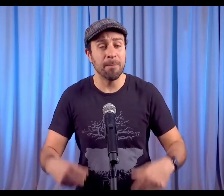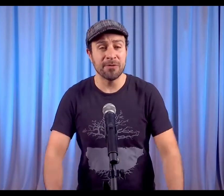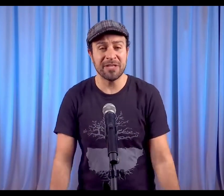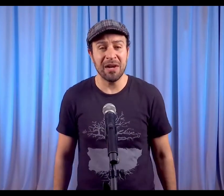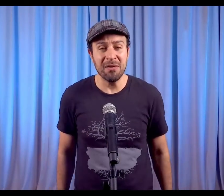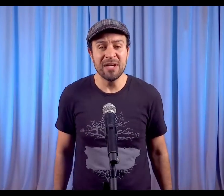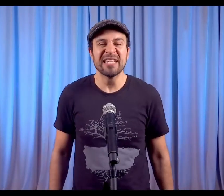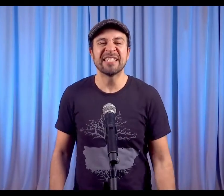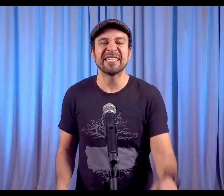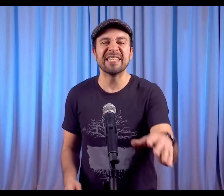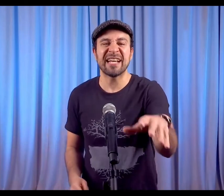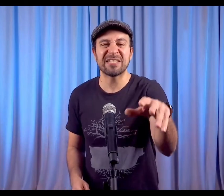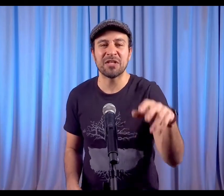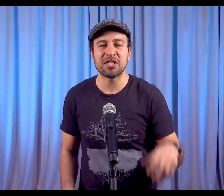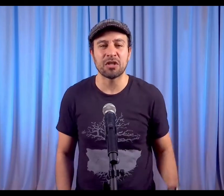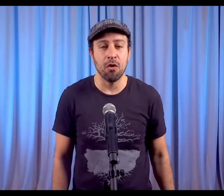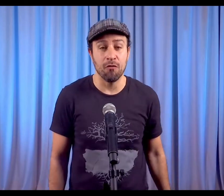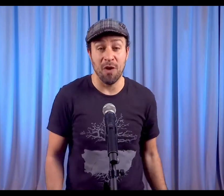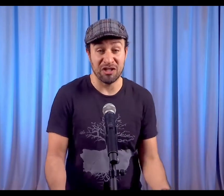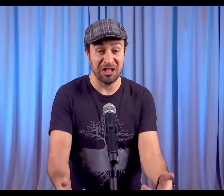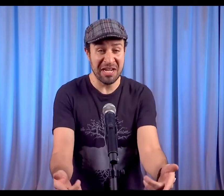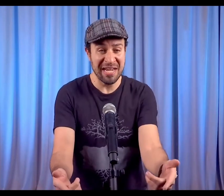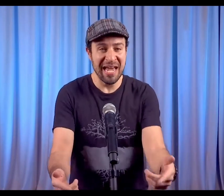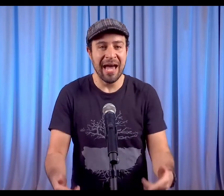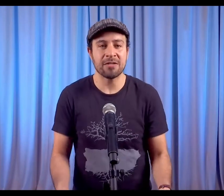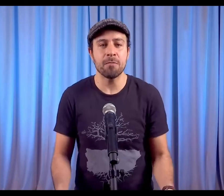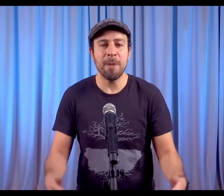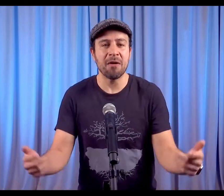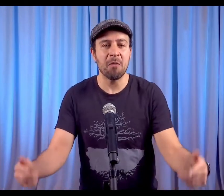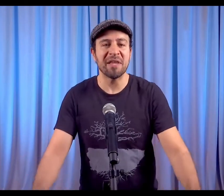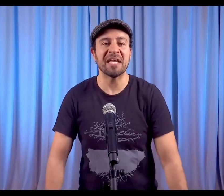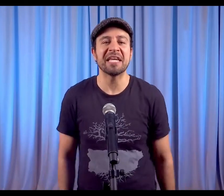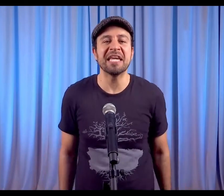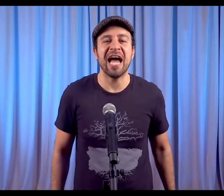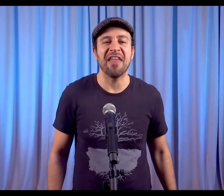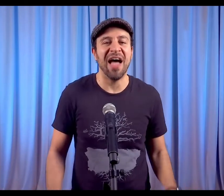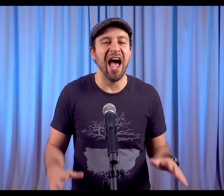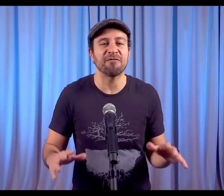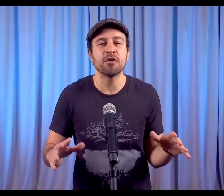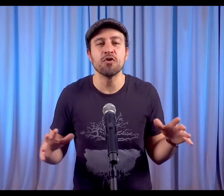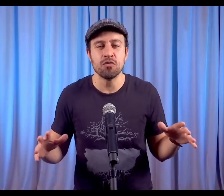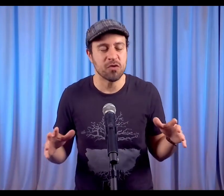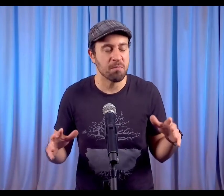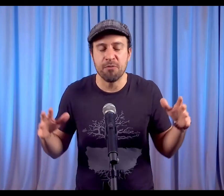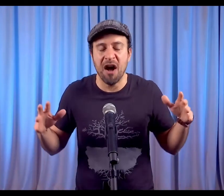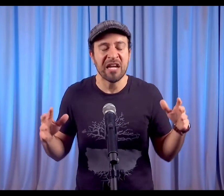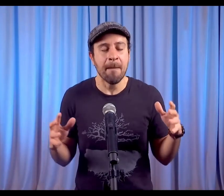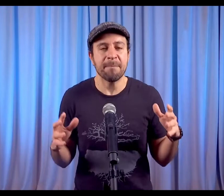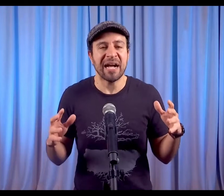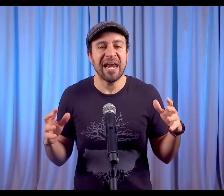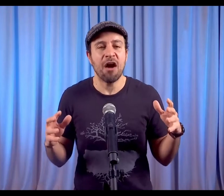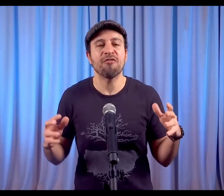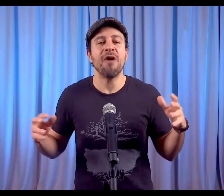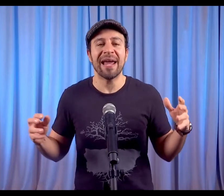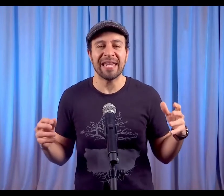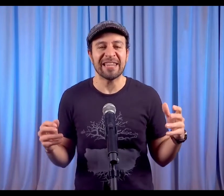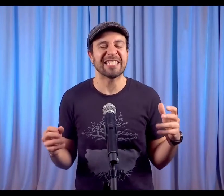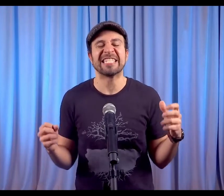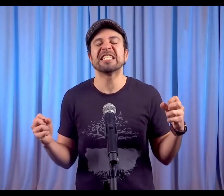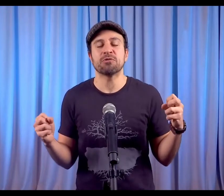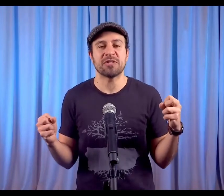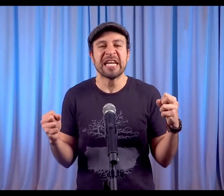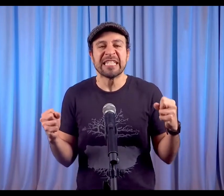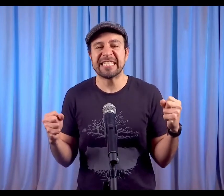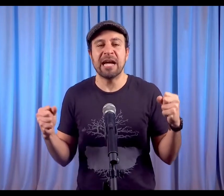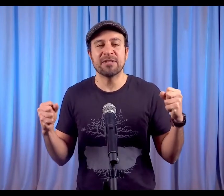A canabustelo sits next to the stove while she has her pan con mantequilla. The afternoons brought bacalao frying.